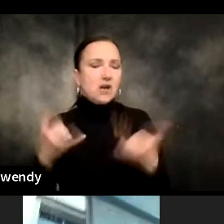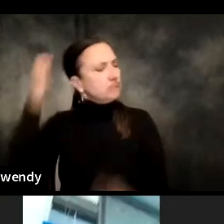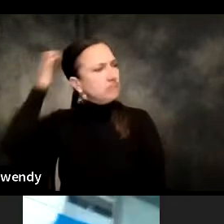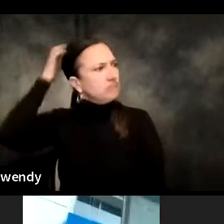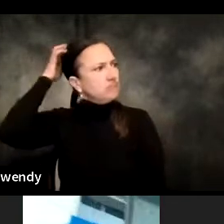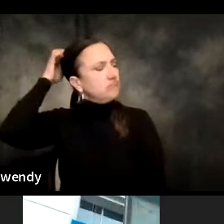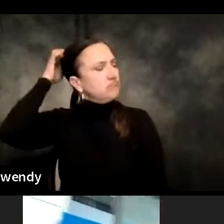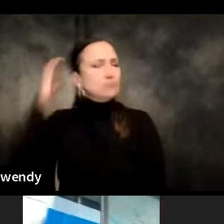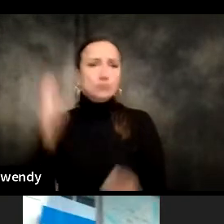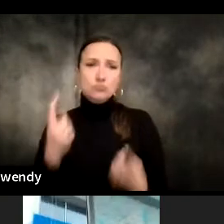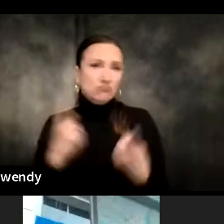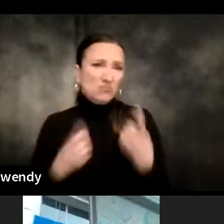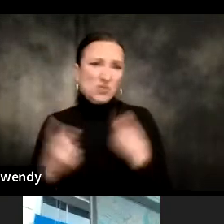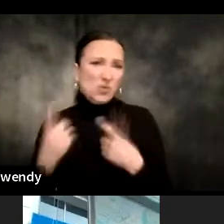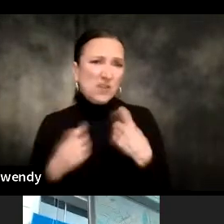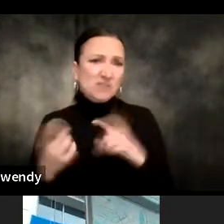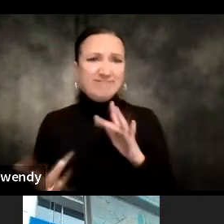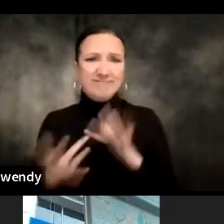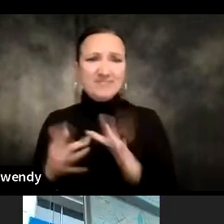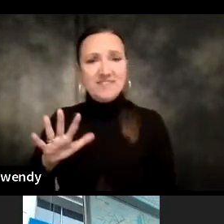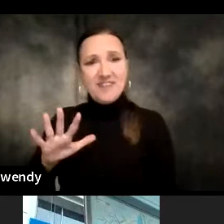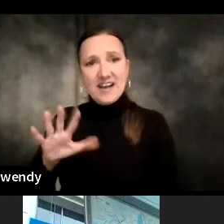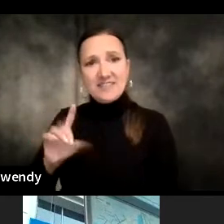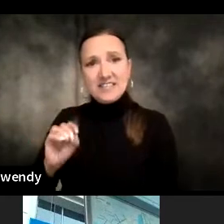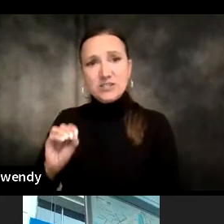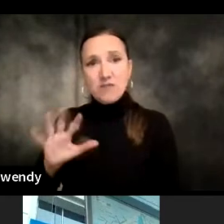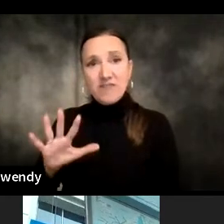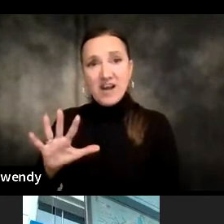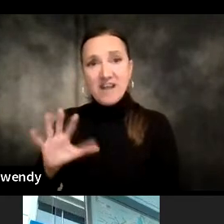have any questions, you can always reach me at